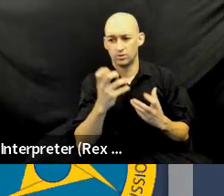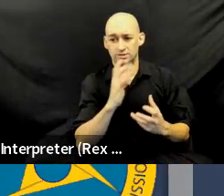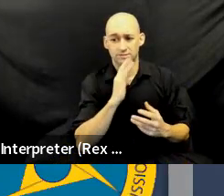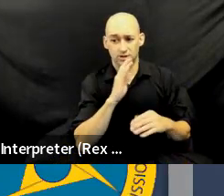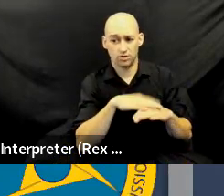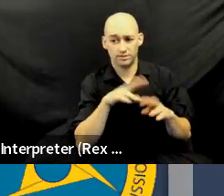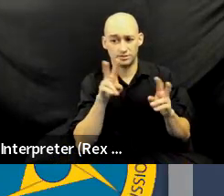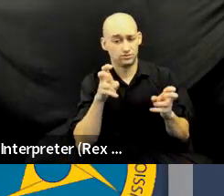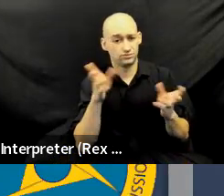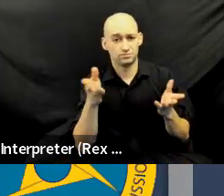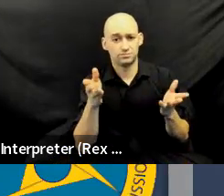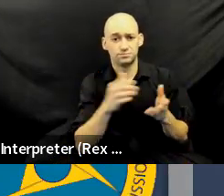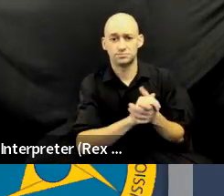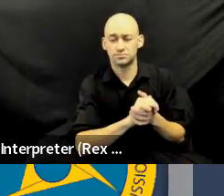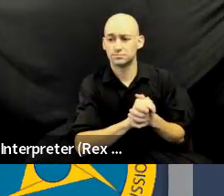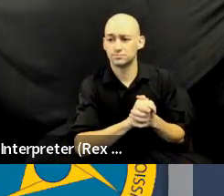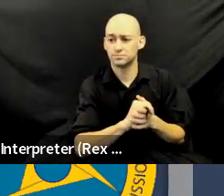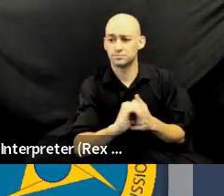issue?